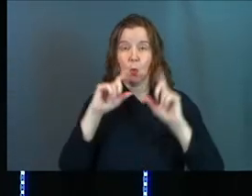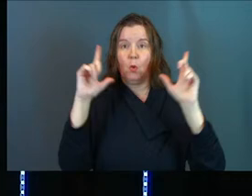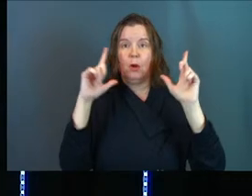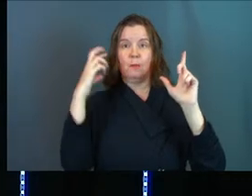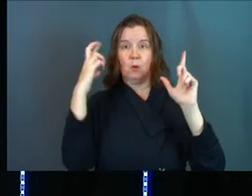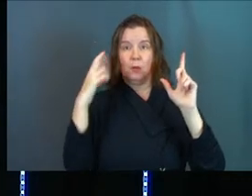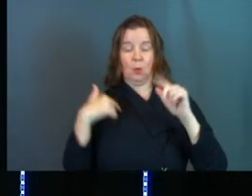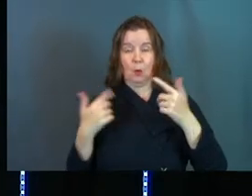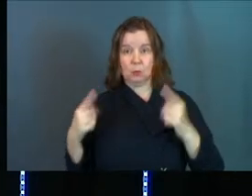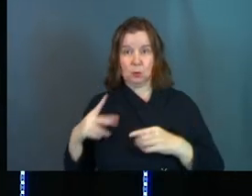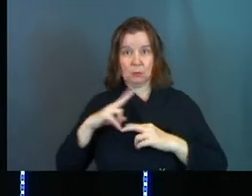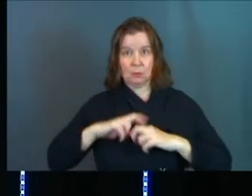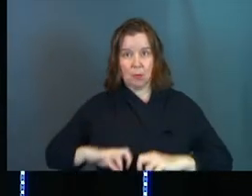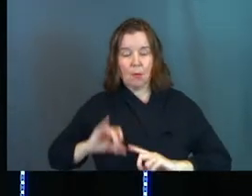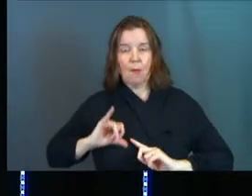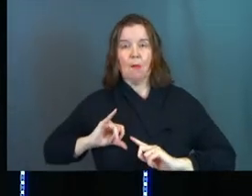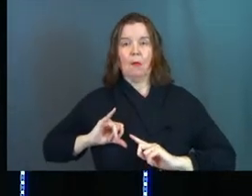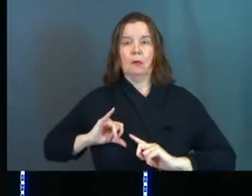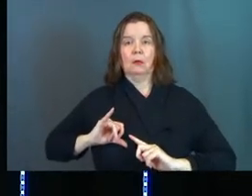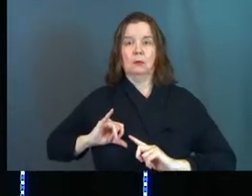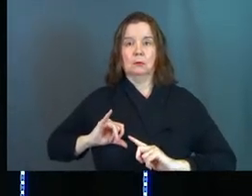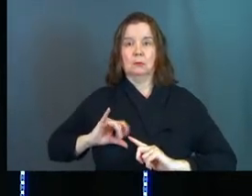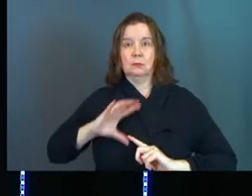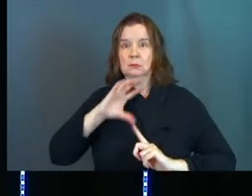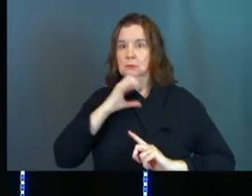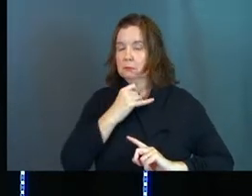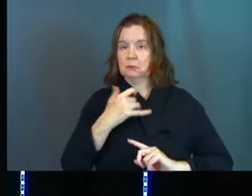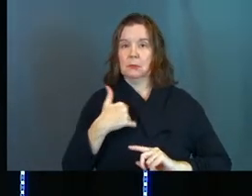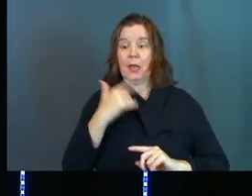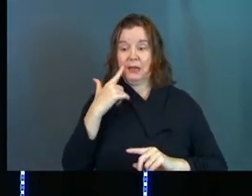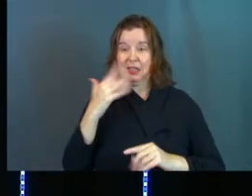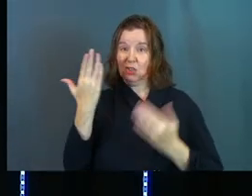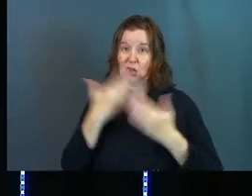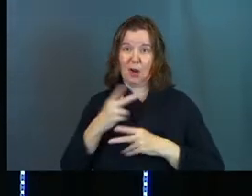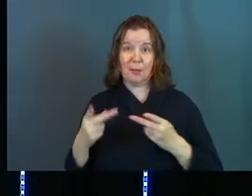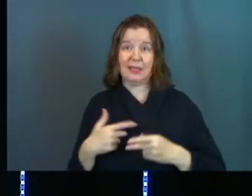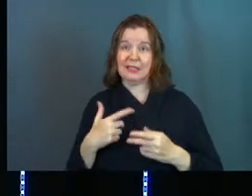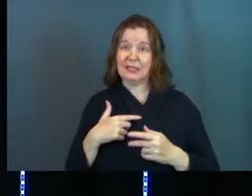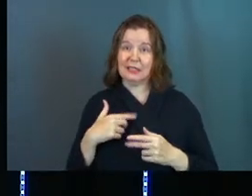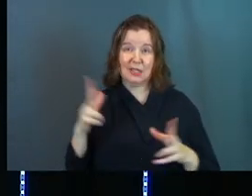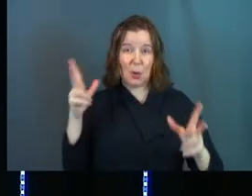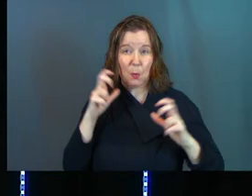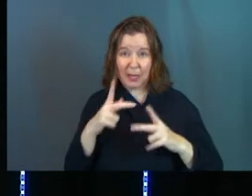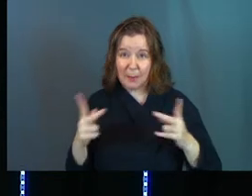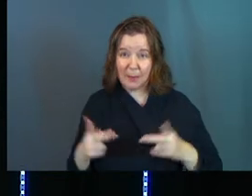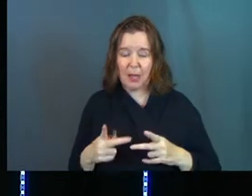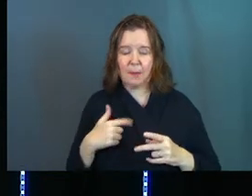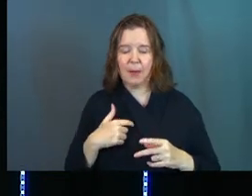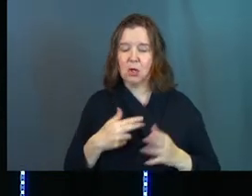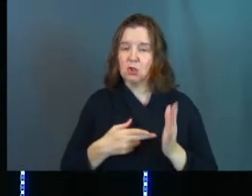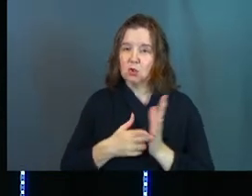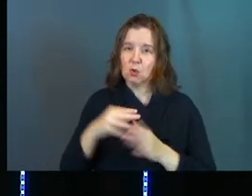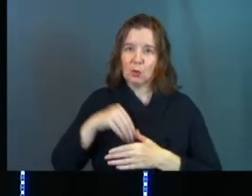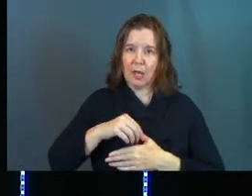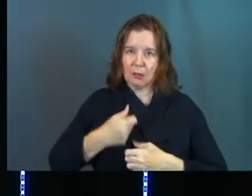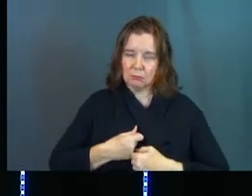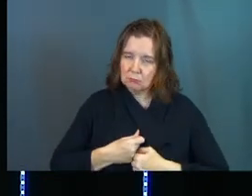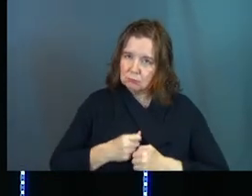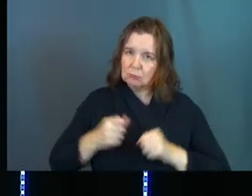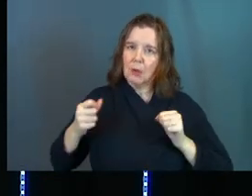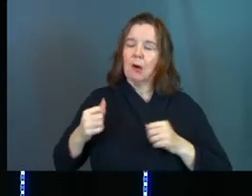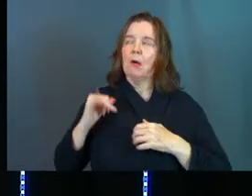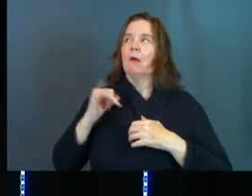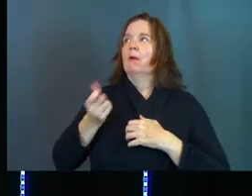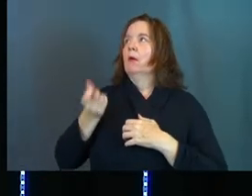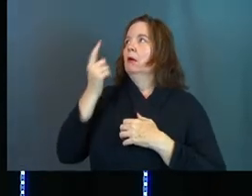up to what was happening. And again, he's in a dark place. He's in a wicked place. But his true nature finally comes